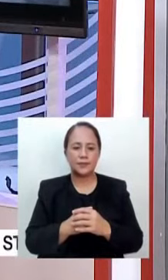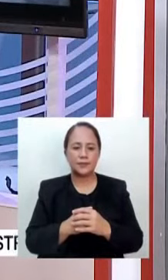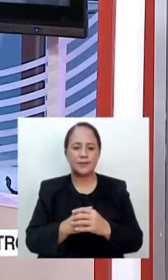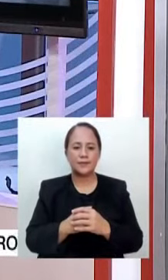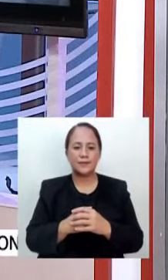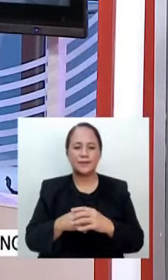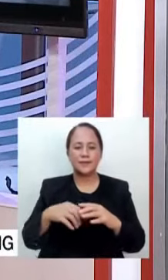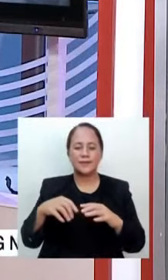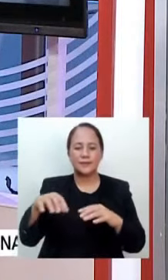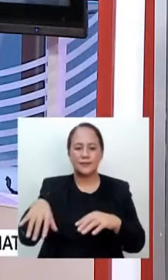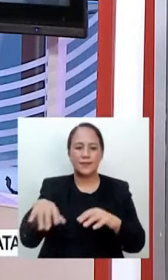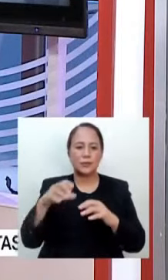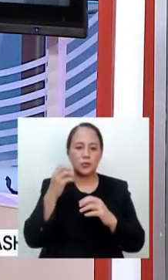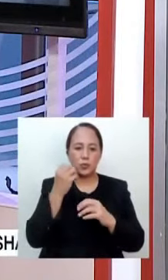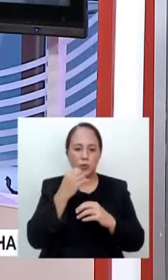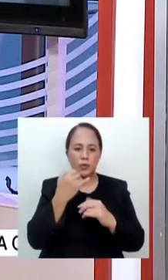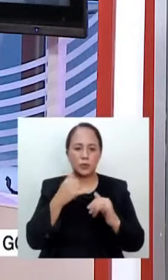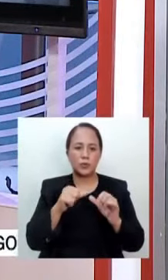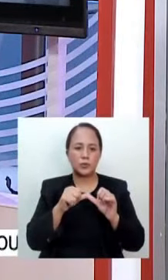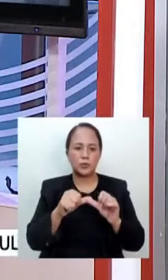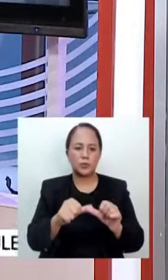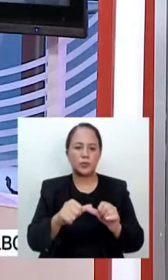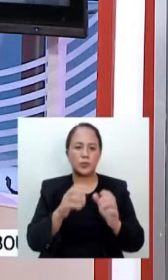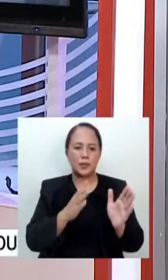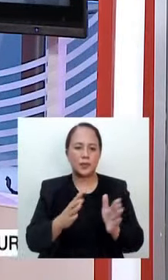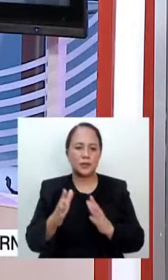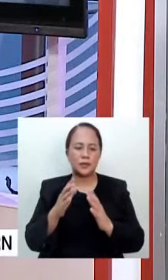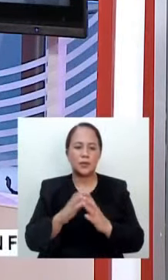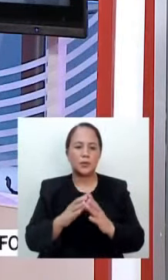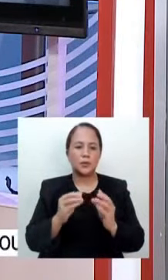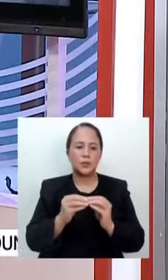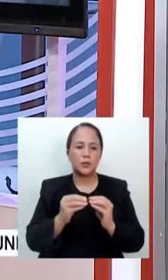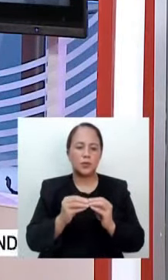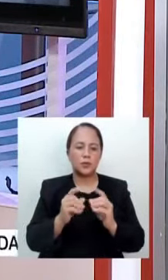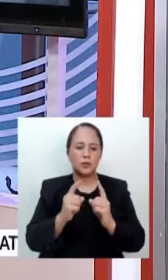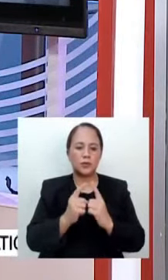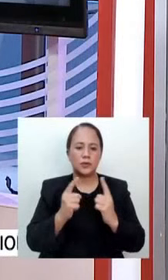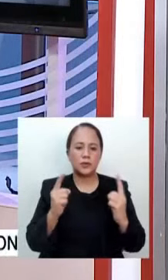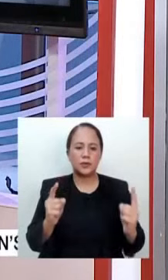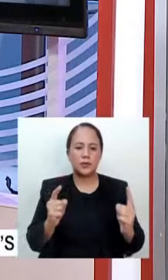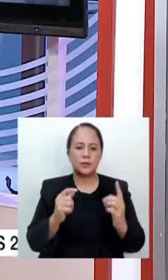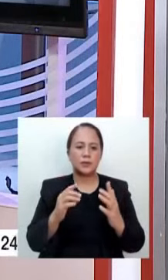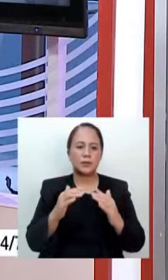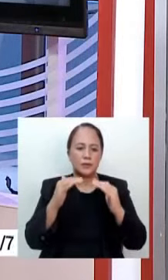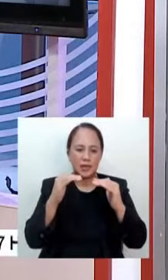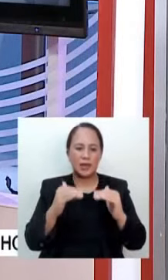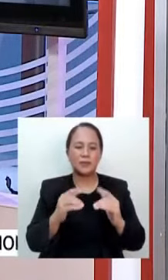Meanwhile, neighboring Hong Kong will push through with its plan to further relax social distancing measures